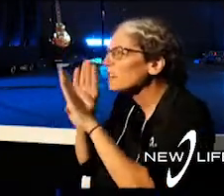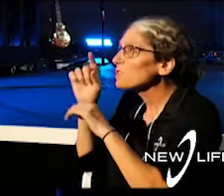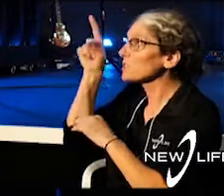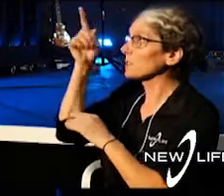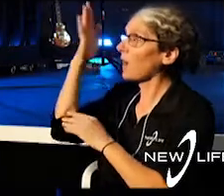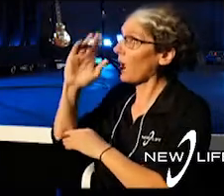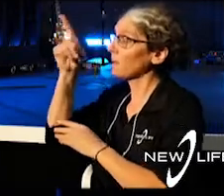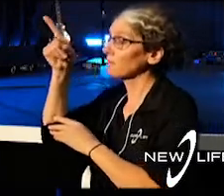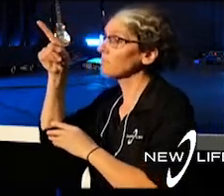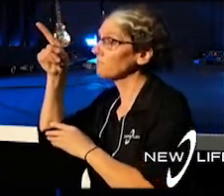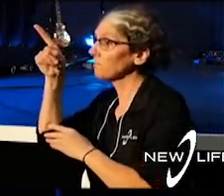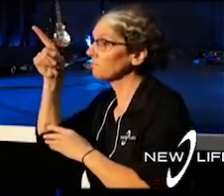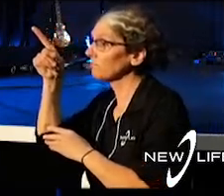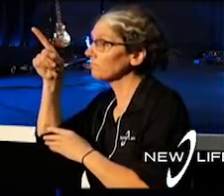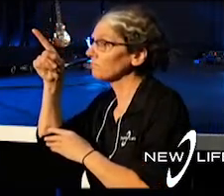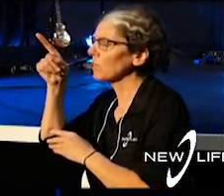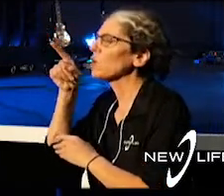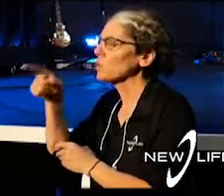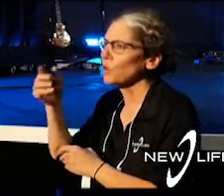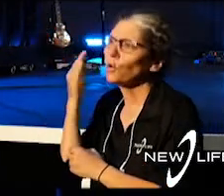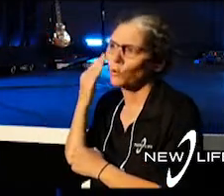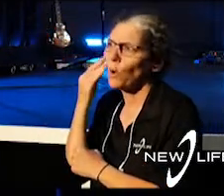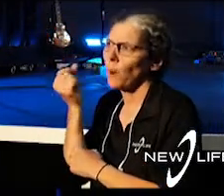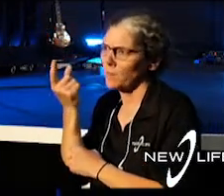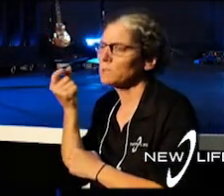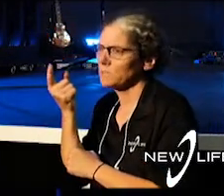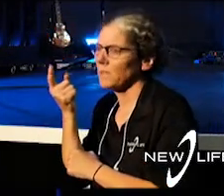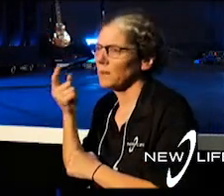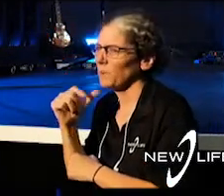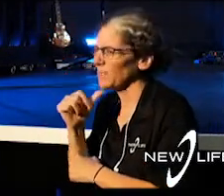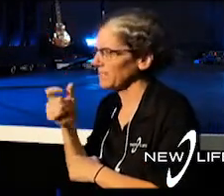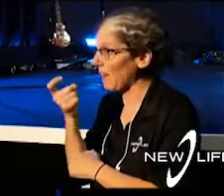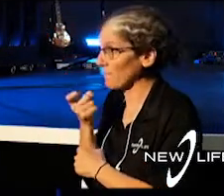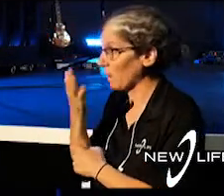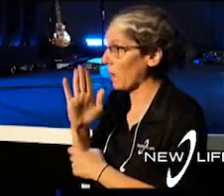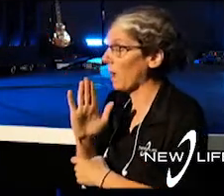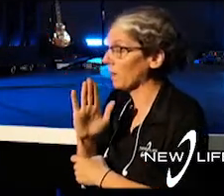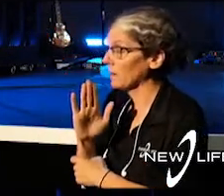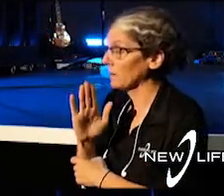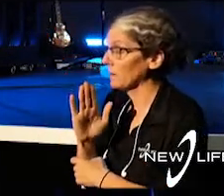Him, you'll be able to understand when something is not from Him.